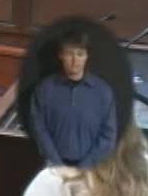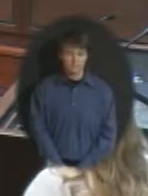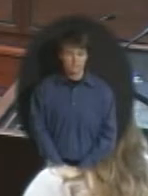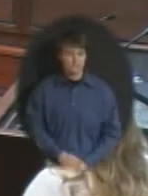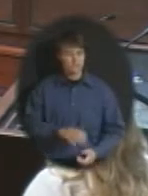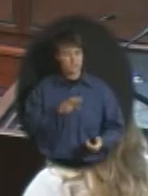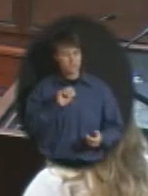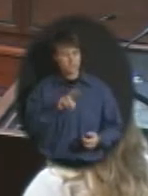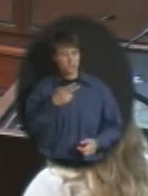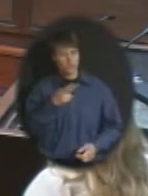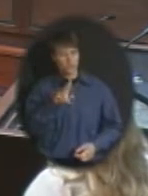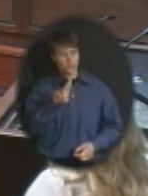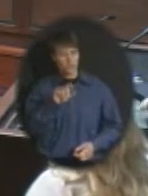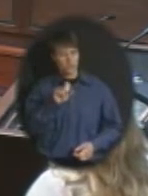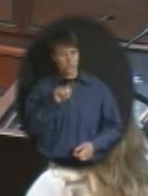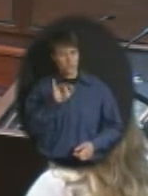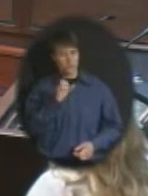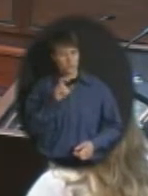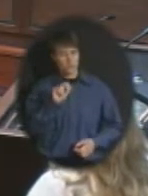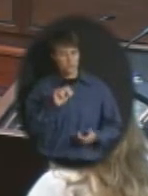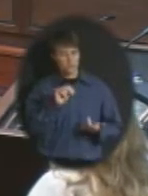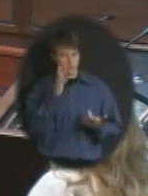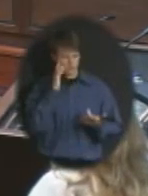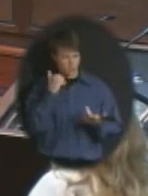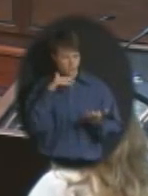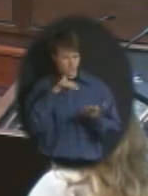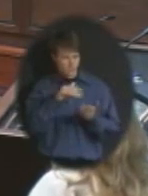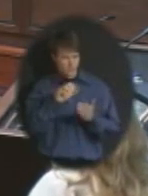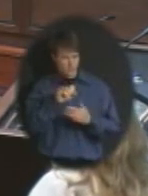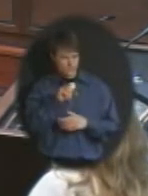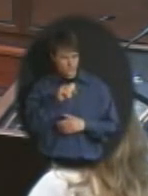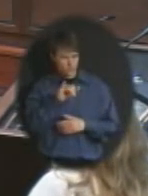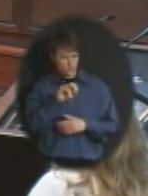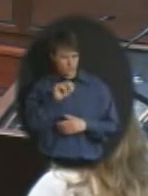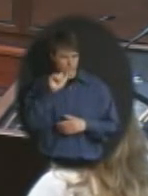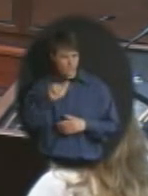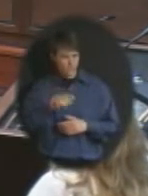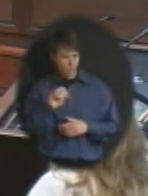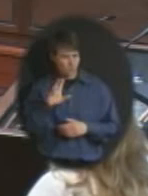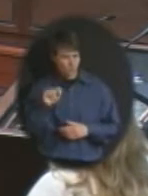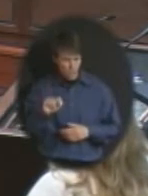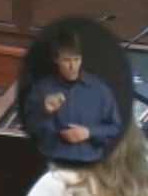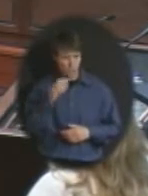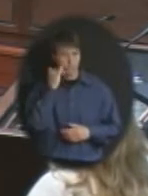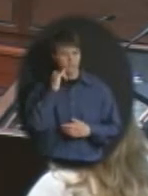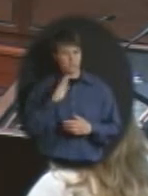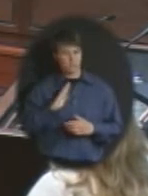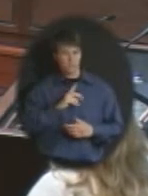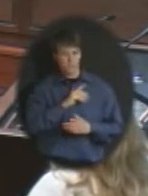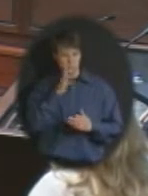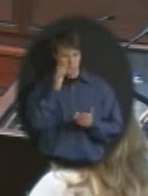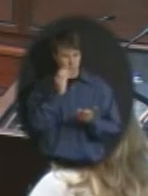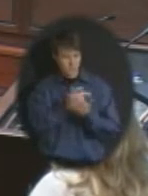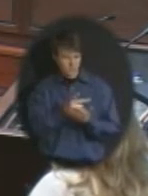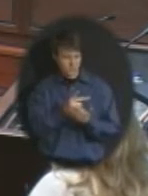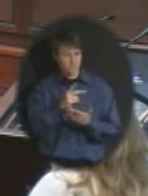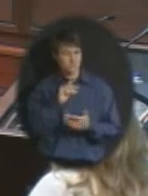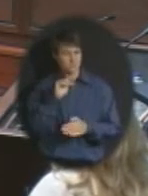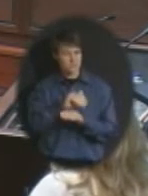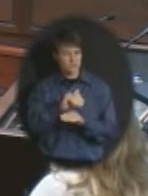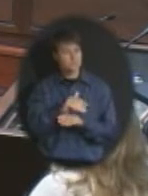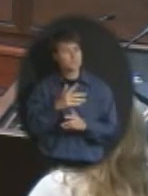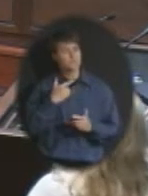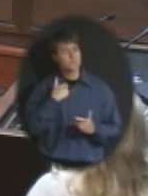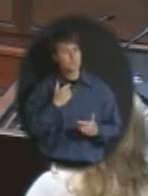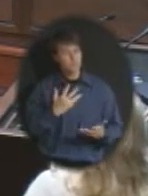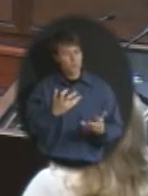Mr. Hutchinson, I know we have a study session coming up later in October if the board approves that this evening as an action item. I would like